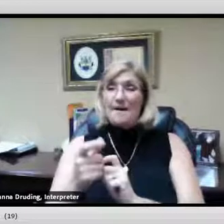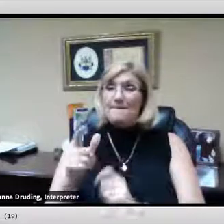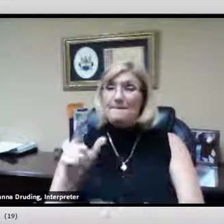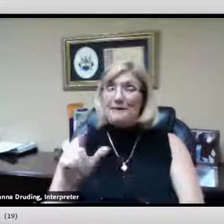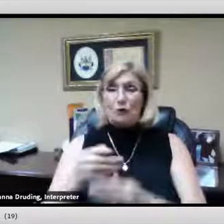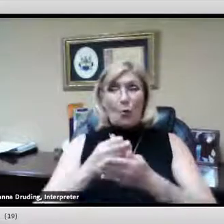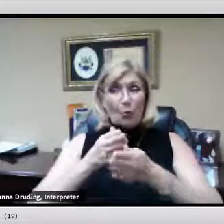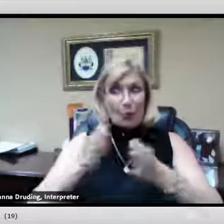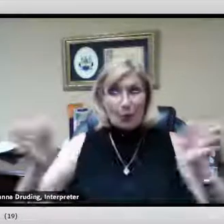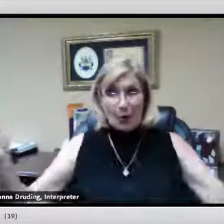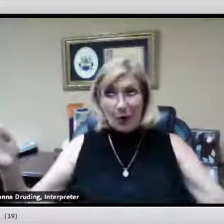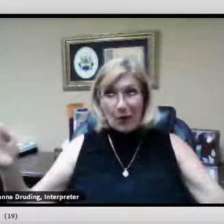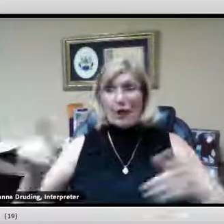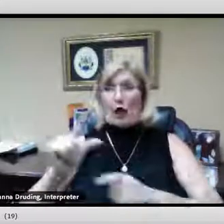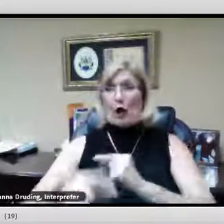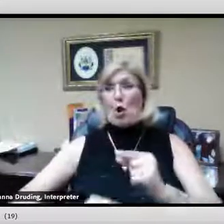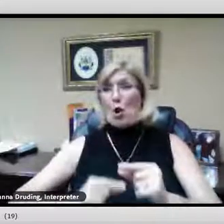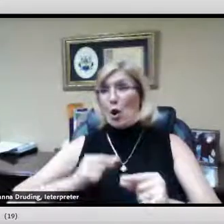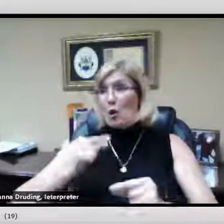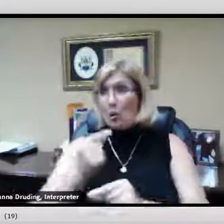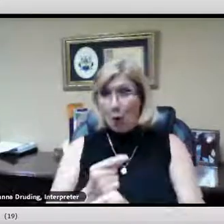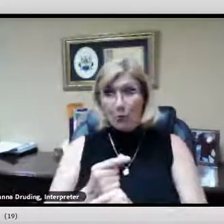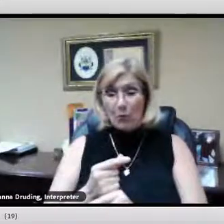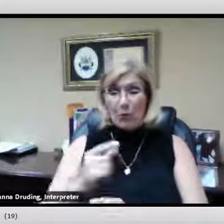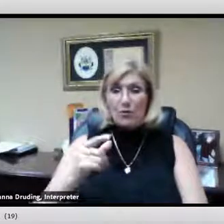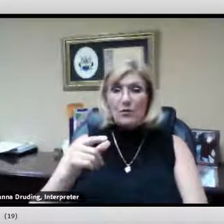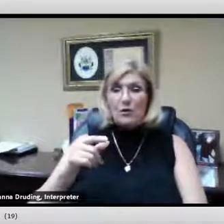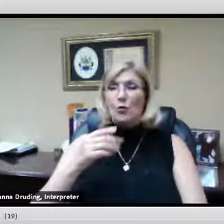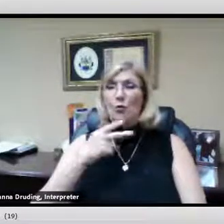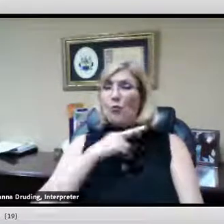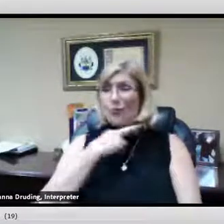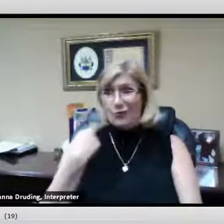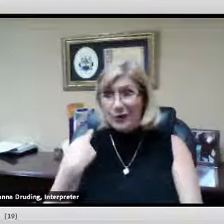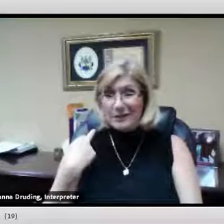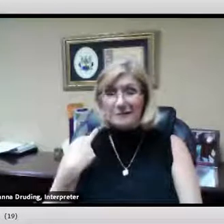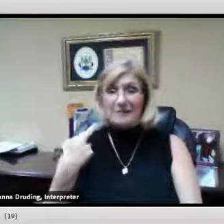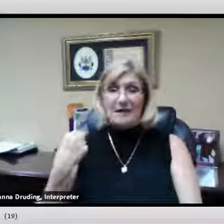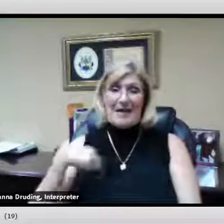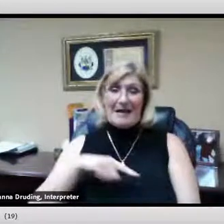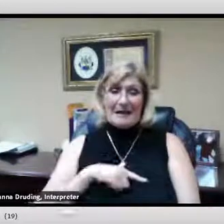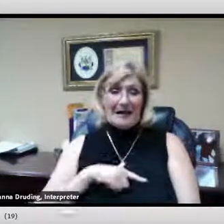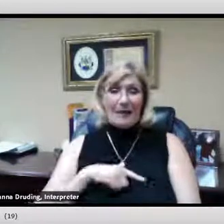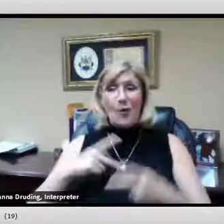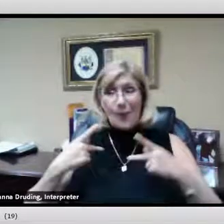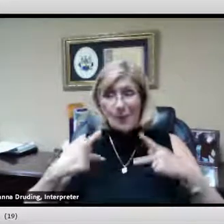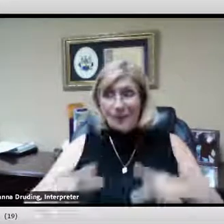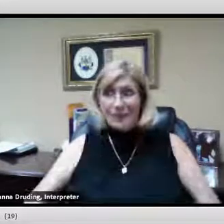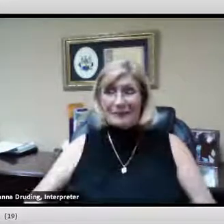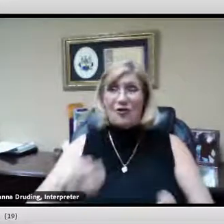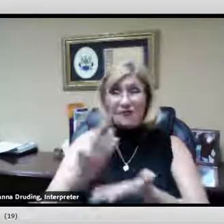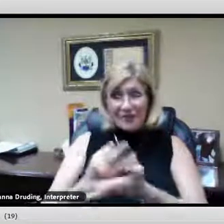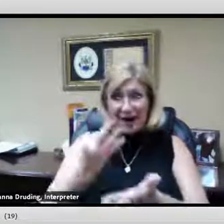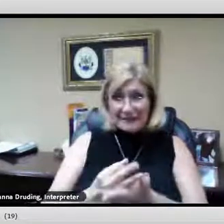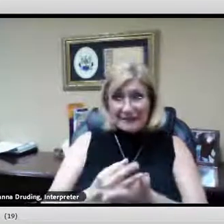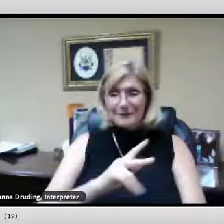risks um, involving ours and our patrons' finances and personal